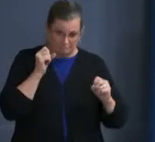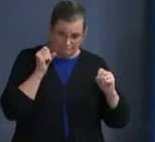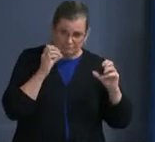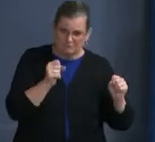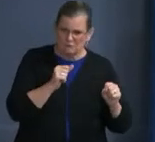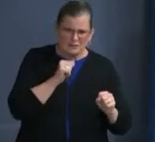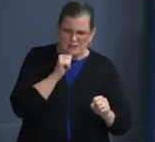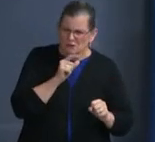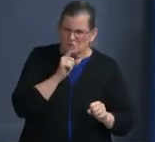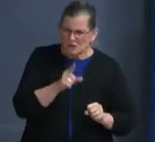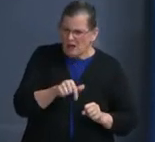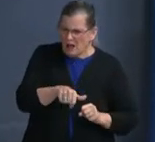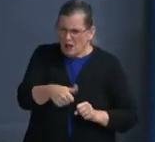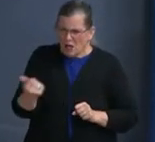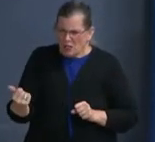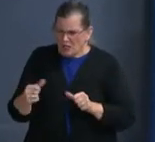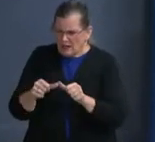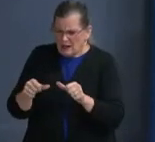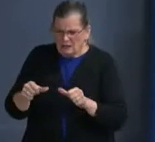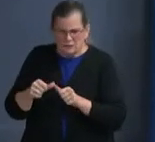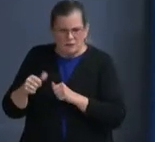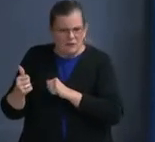another agency in the country could have handled that.